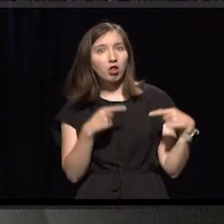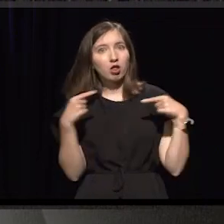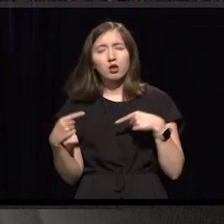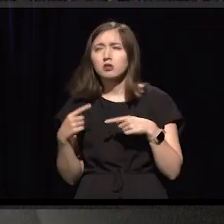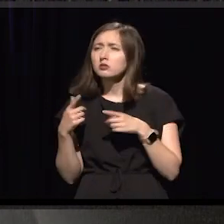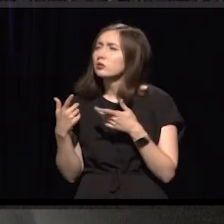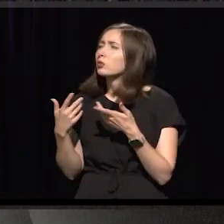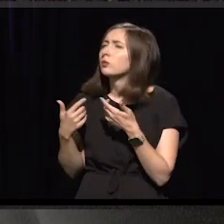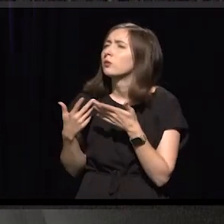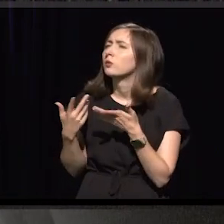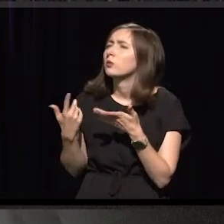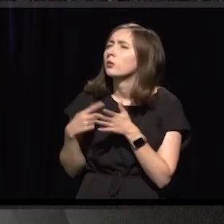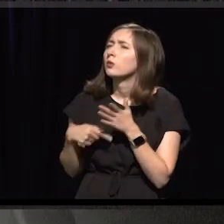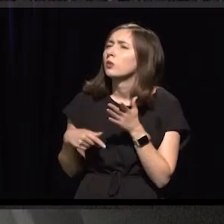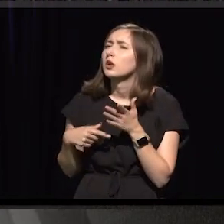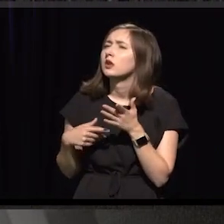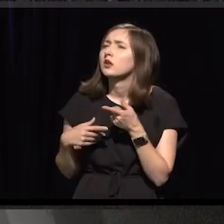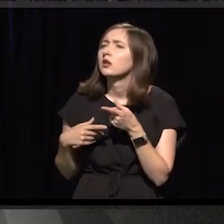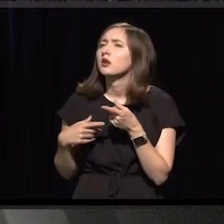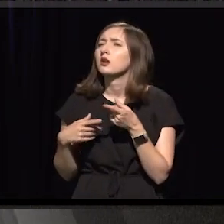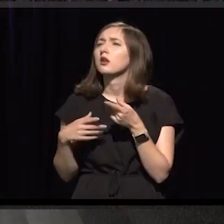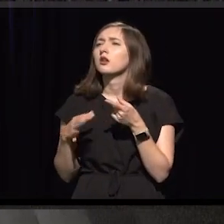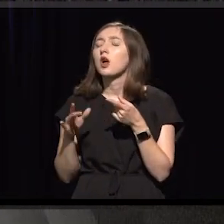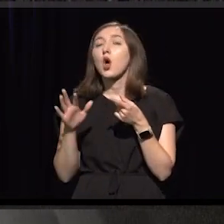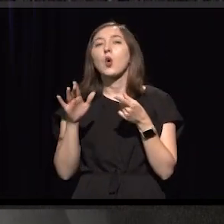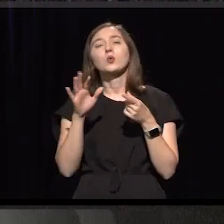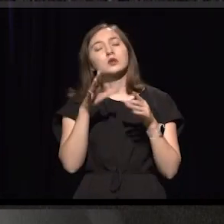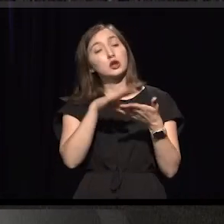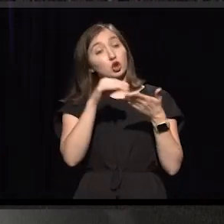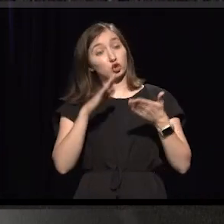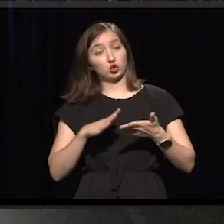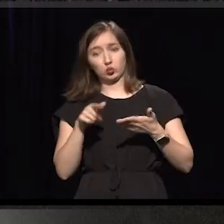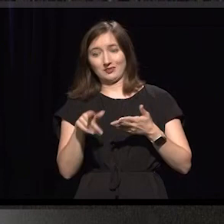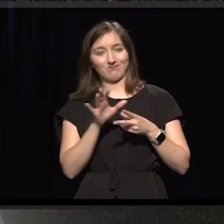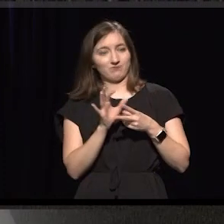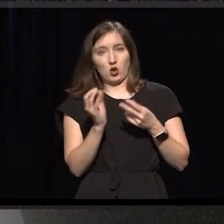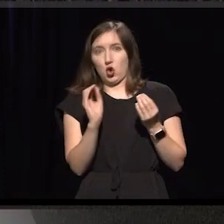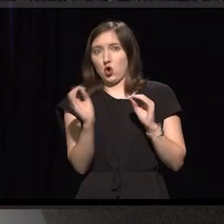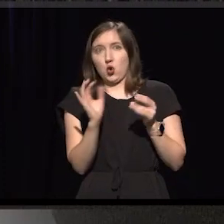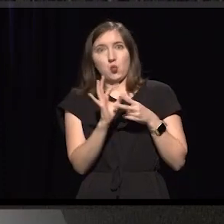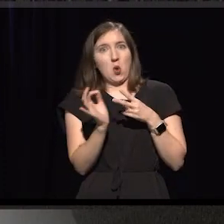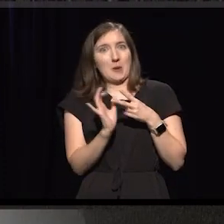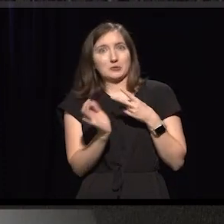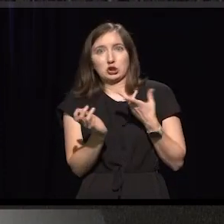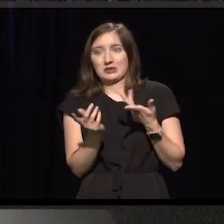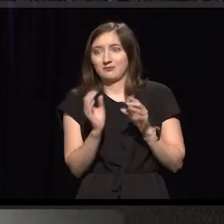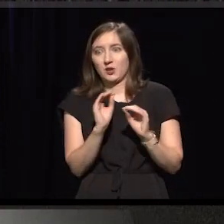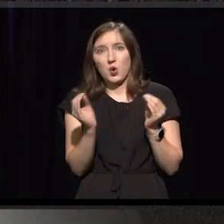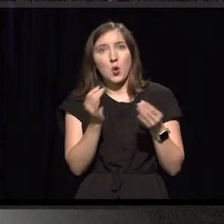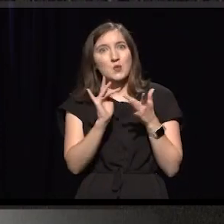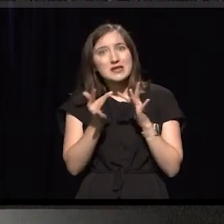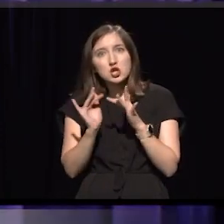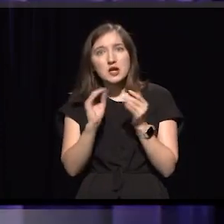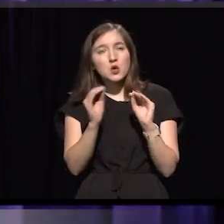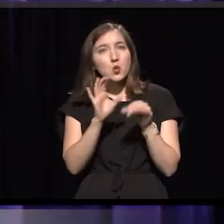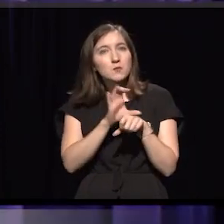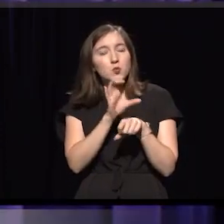Which was one of the The students that don't have any other option other than to go to the Right, classroom. right. So, yeah,